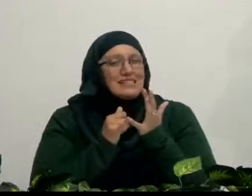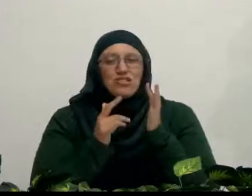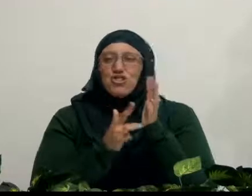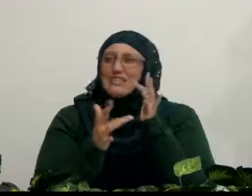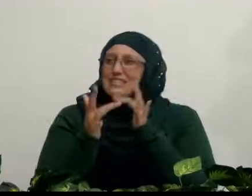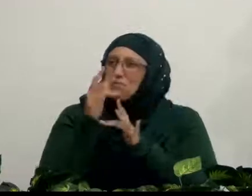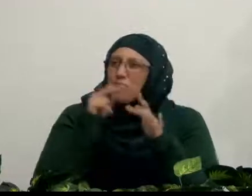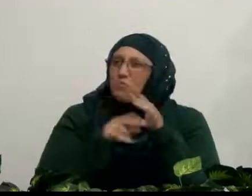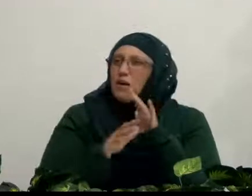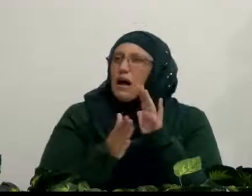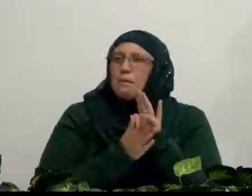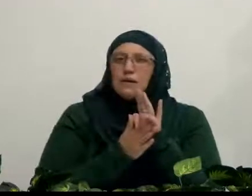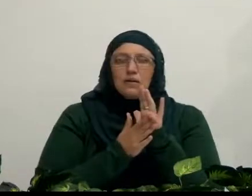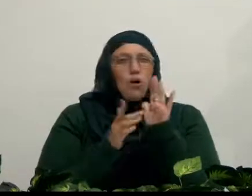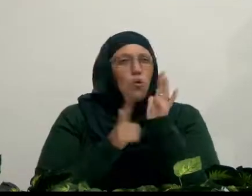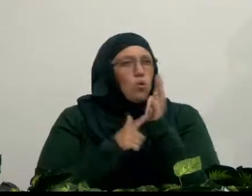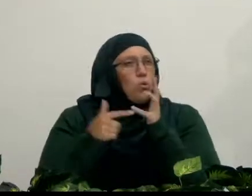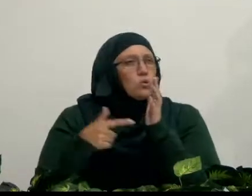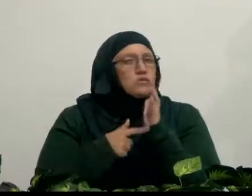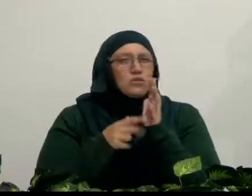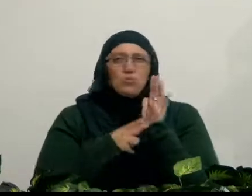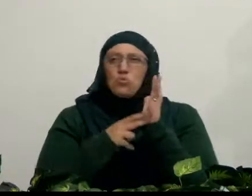Lut, Abraham, you name them. All